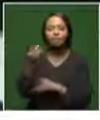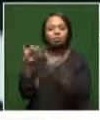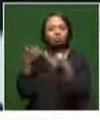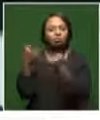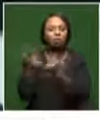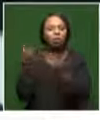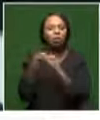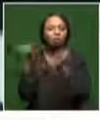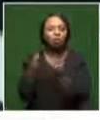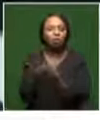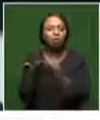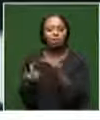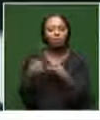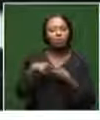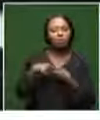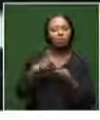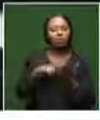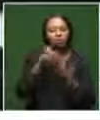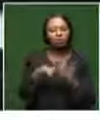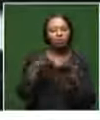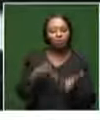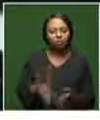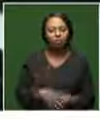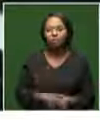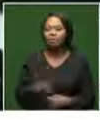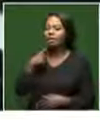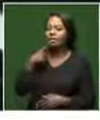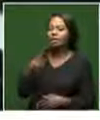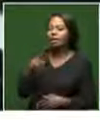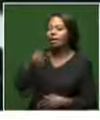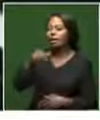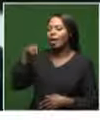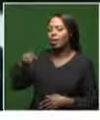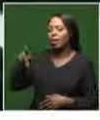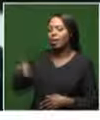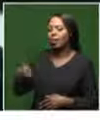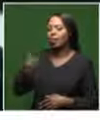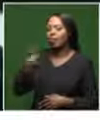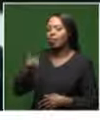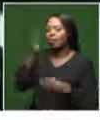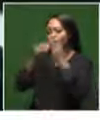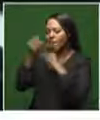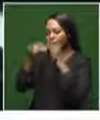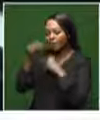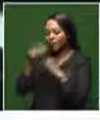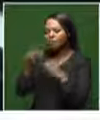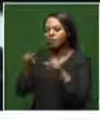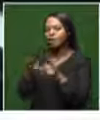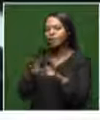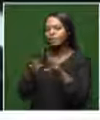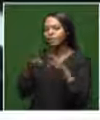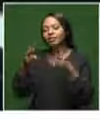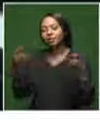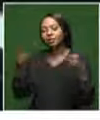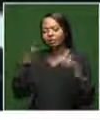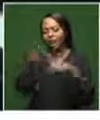to other limits. Okay, and you say that this mobile app addresses learning and tolerance of different African languages. Tell us about